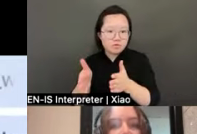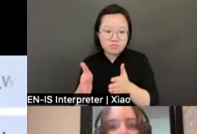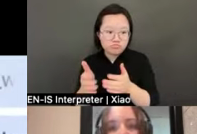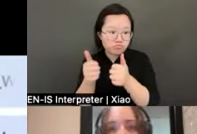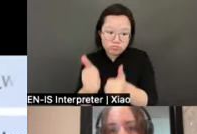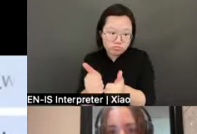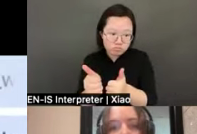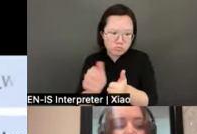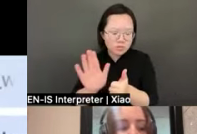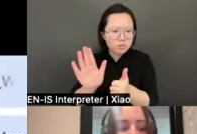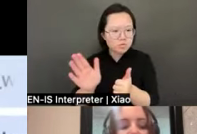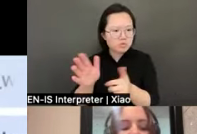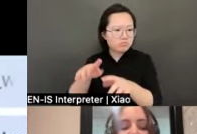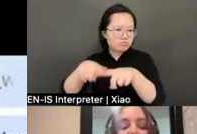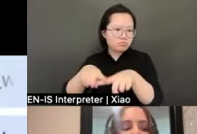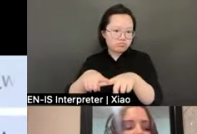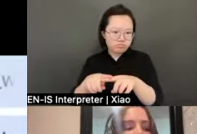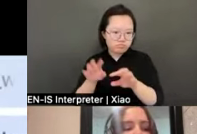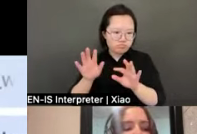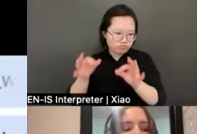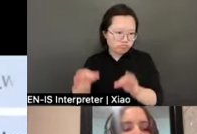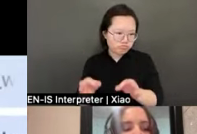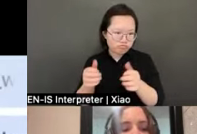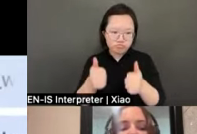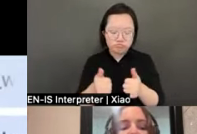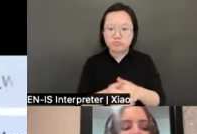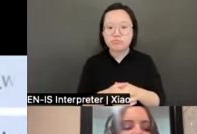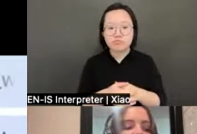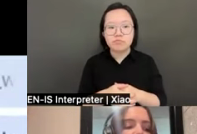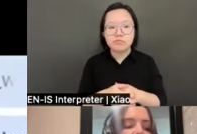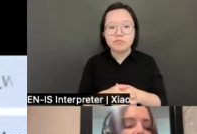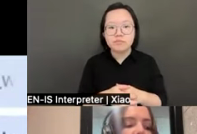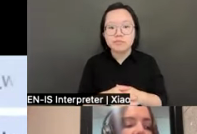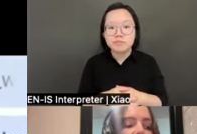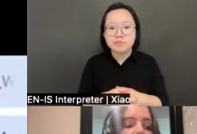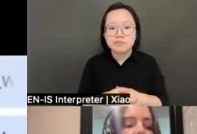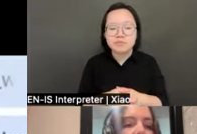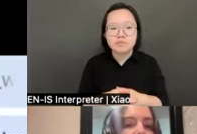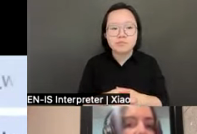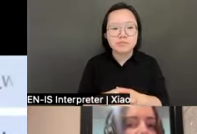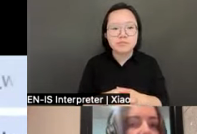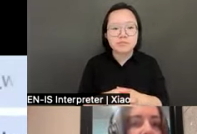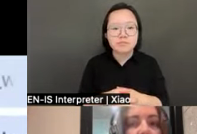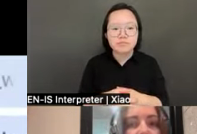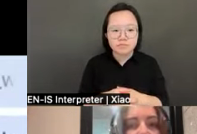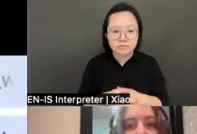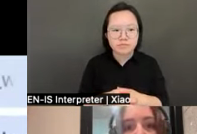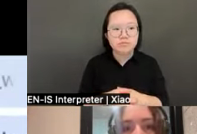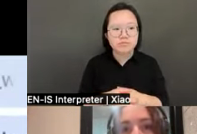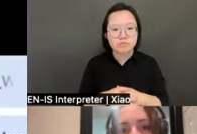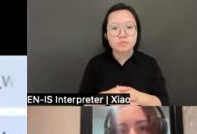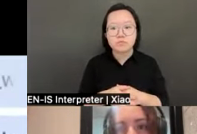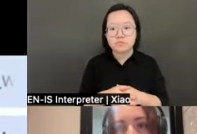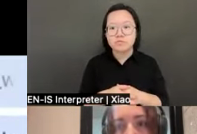think makes more sense to you. So this is also important to note. And then also, we also encourage to rather